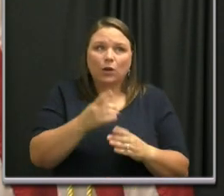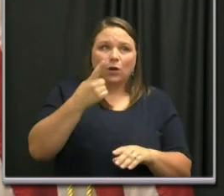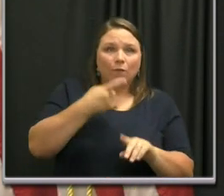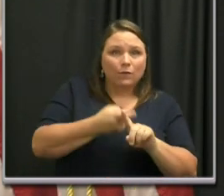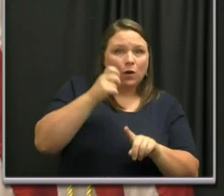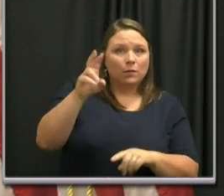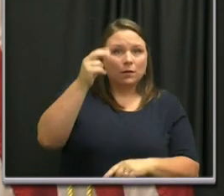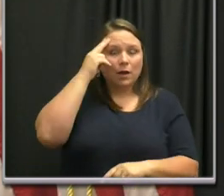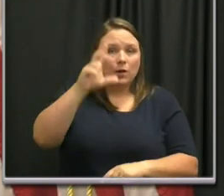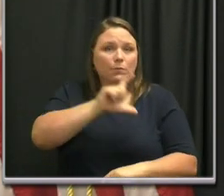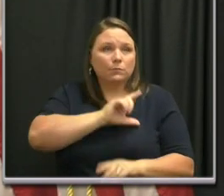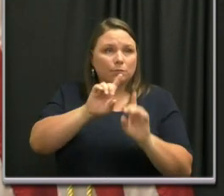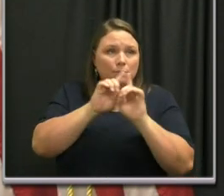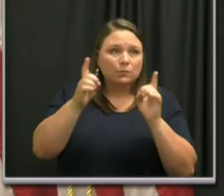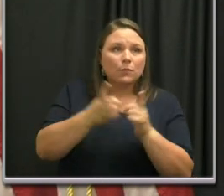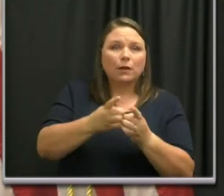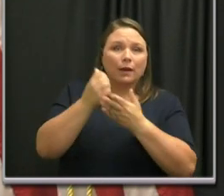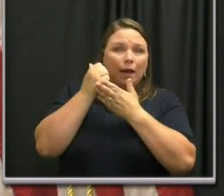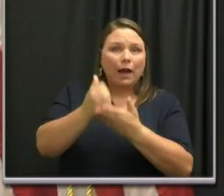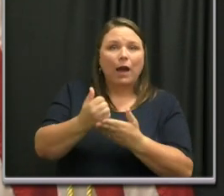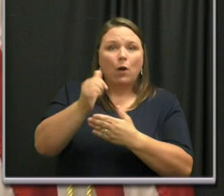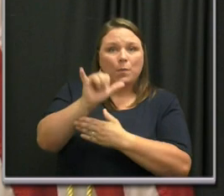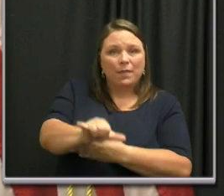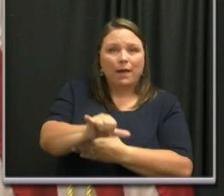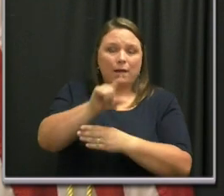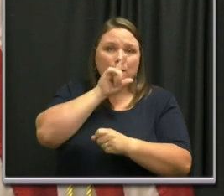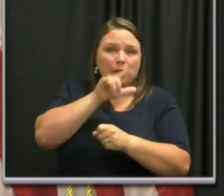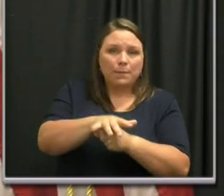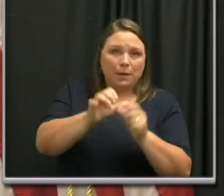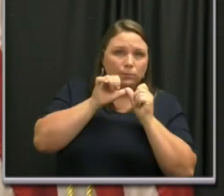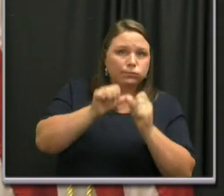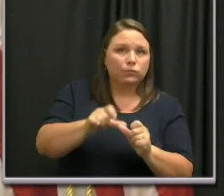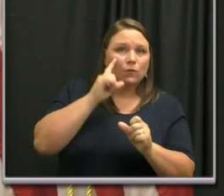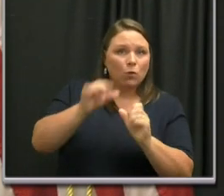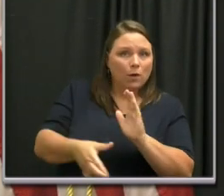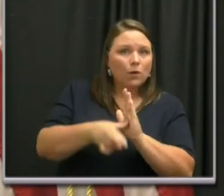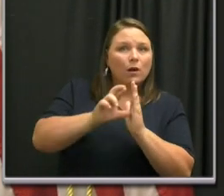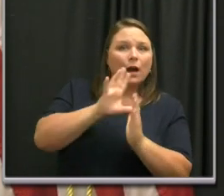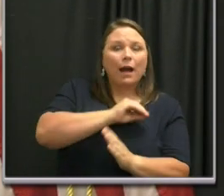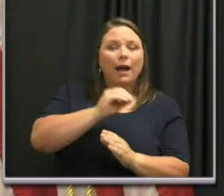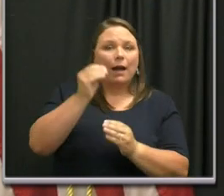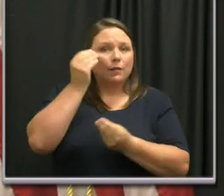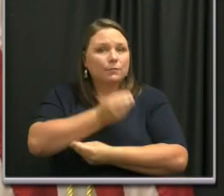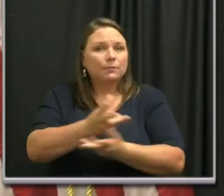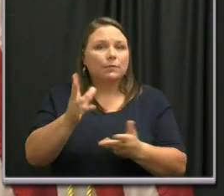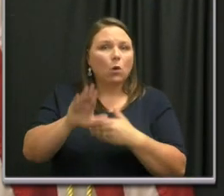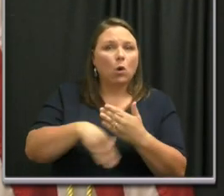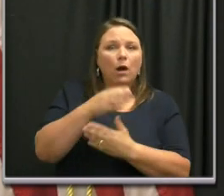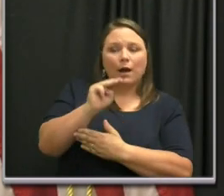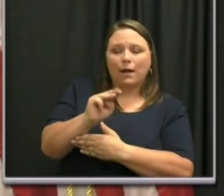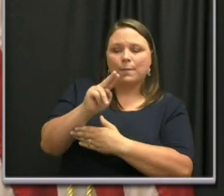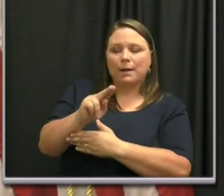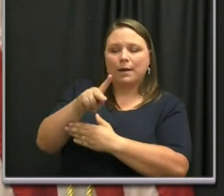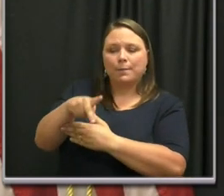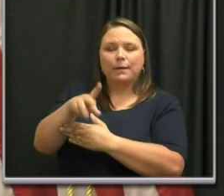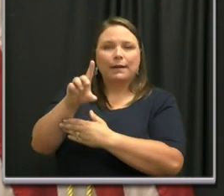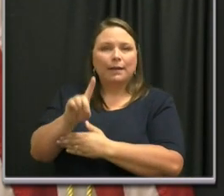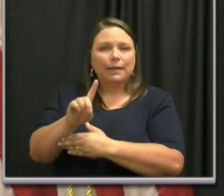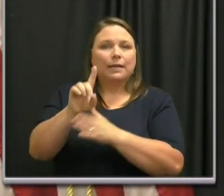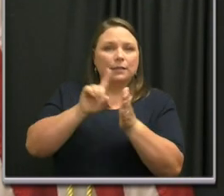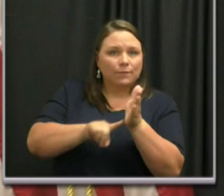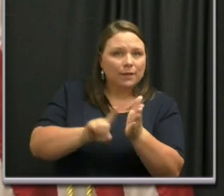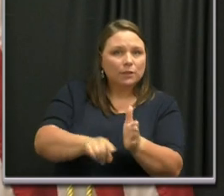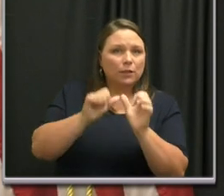department's commitment to this important use of force review and provide an update on MNPD's ongoing